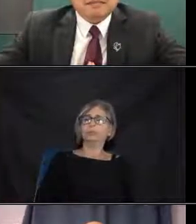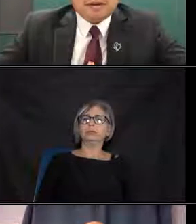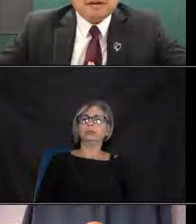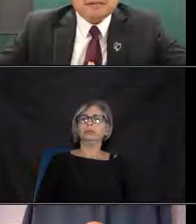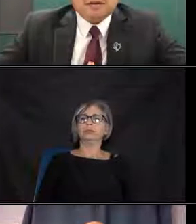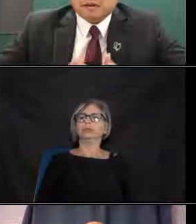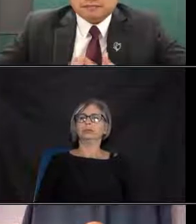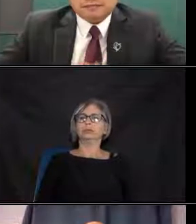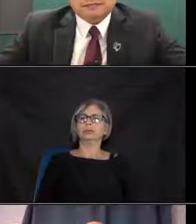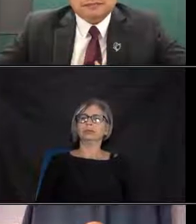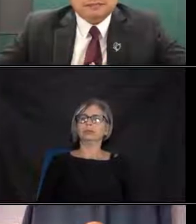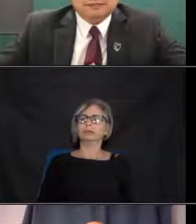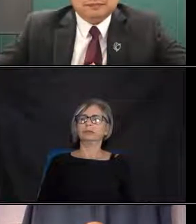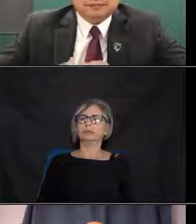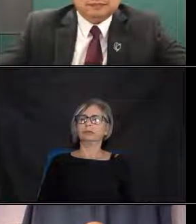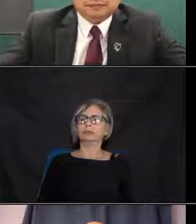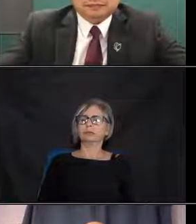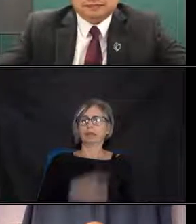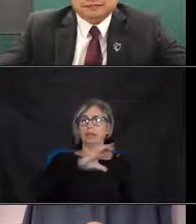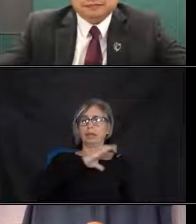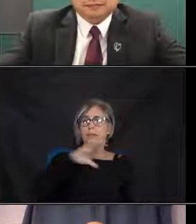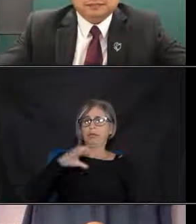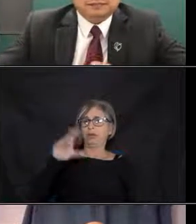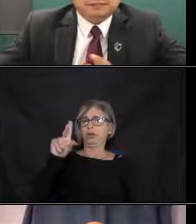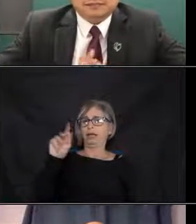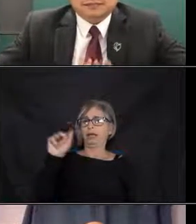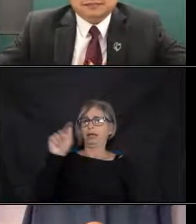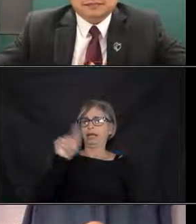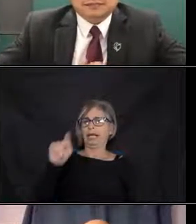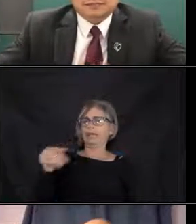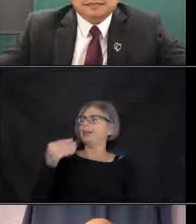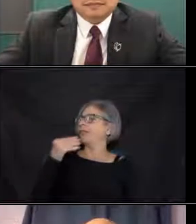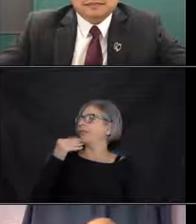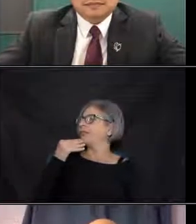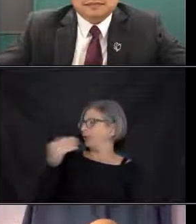Mayor? Yes, Commissioner Katz. Thank you.